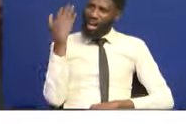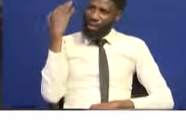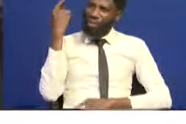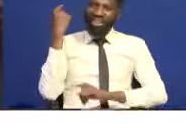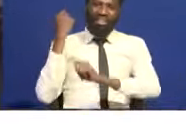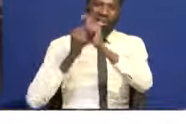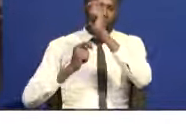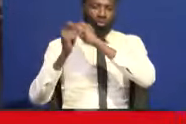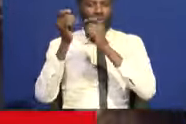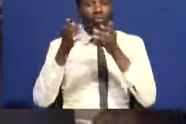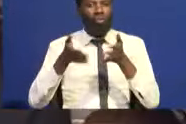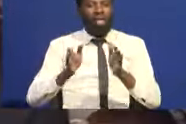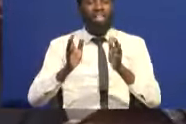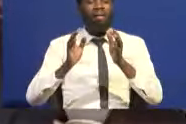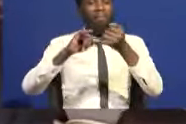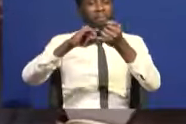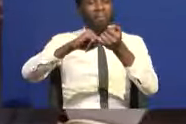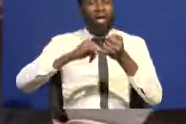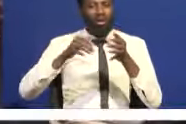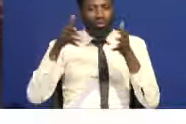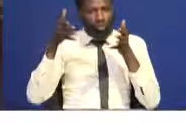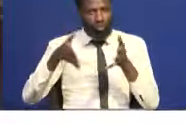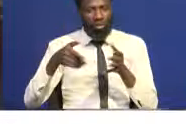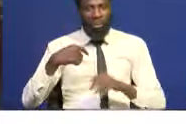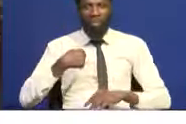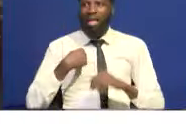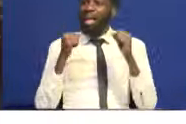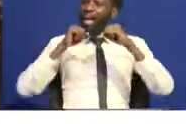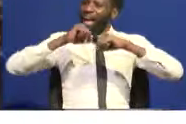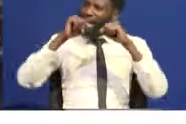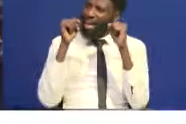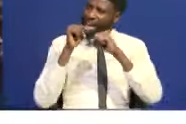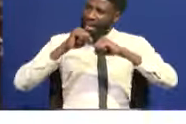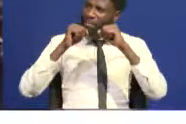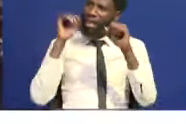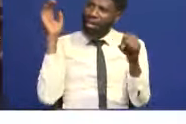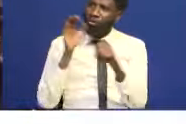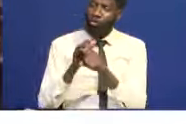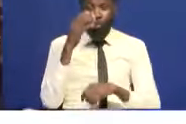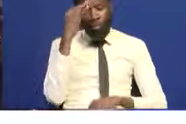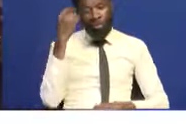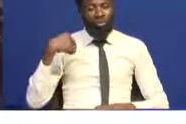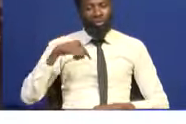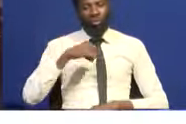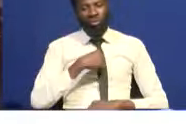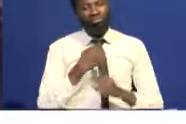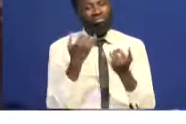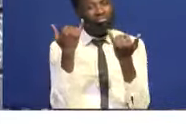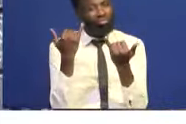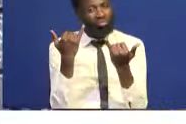ya kienyeji. Sasa leo nina furaha sana kwa kuwa tumefunga pingu